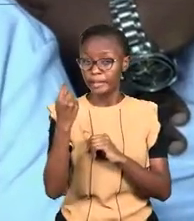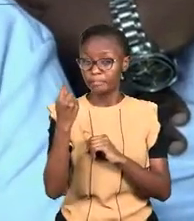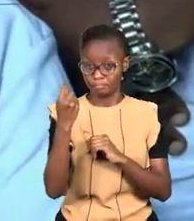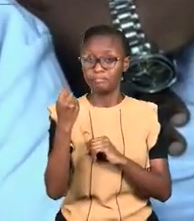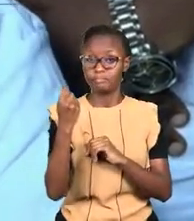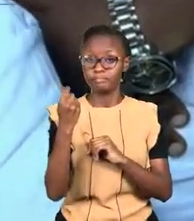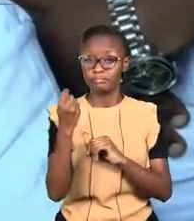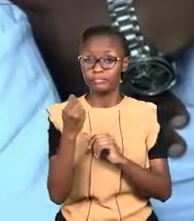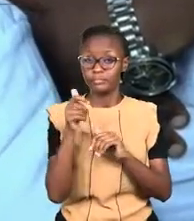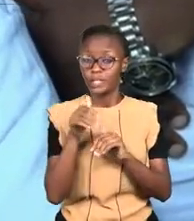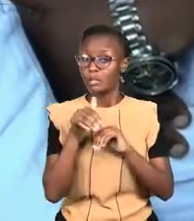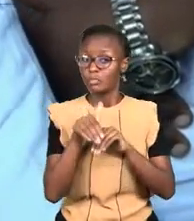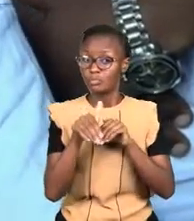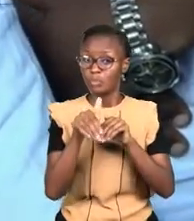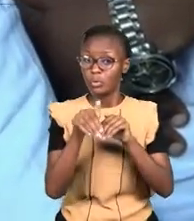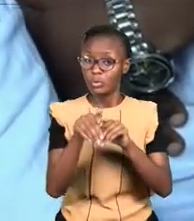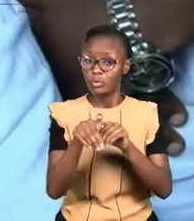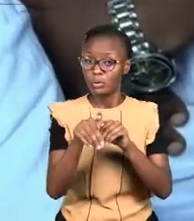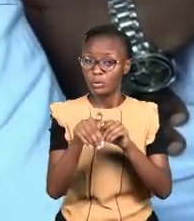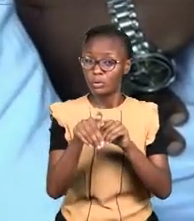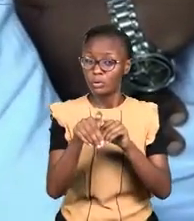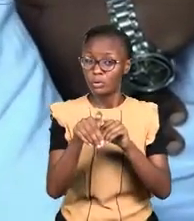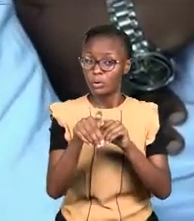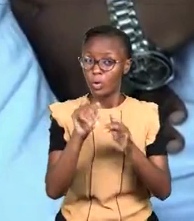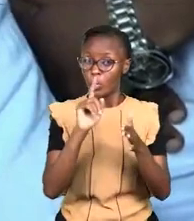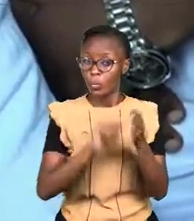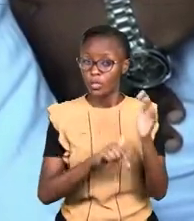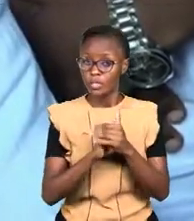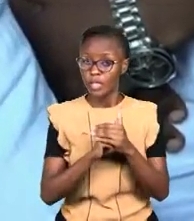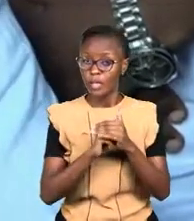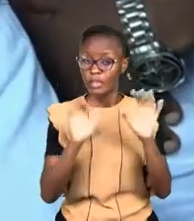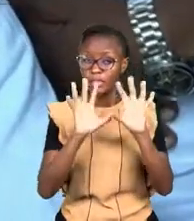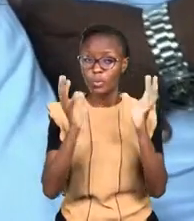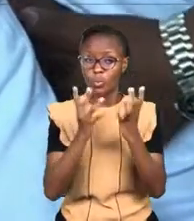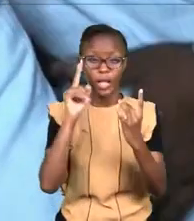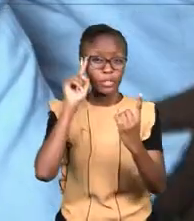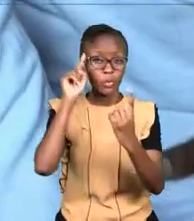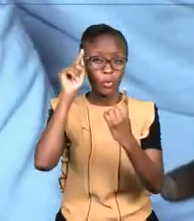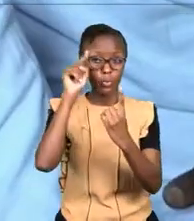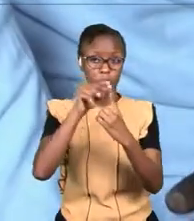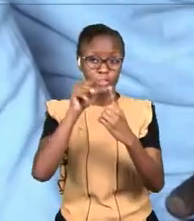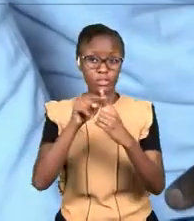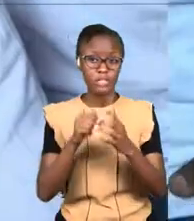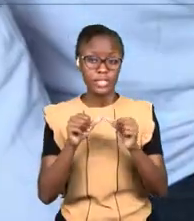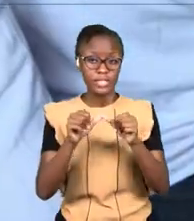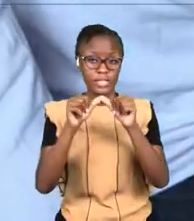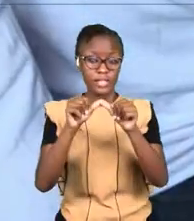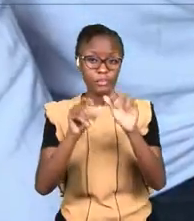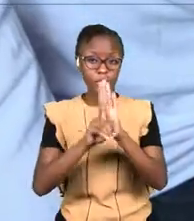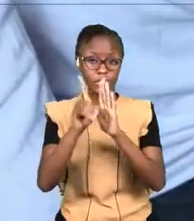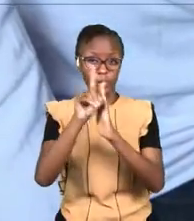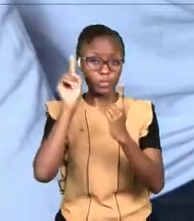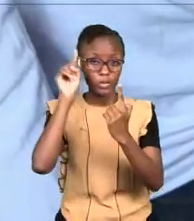have also followed very, very closely the global goals, the sustainable development goals.